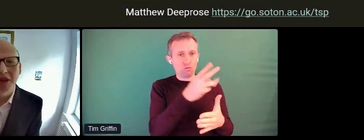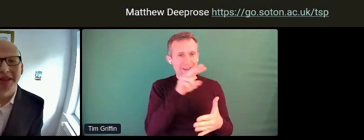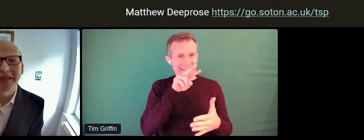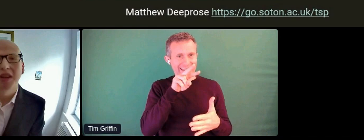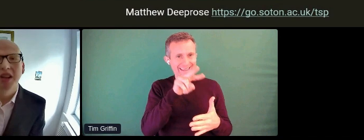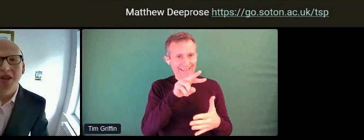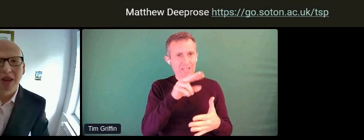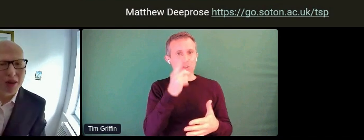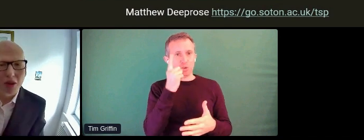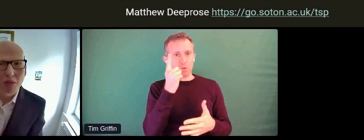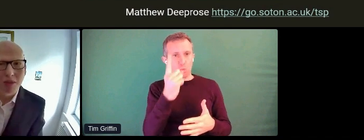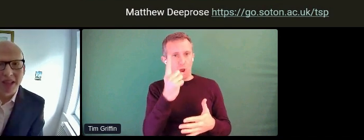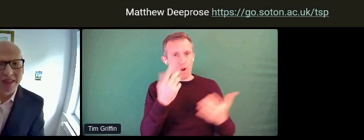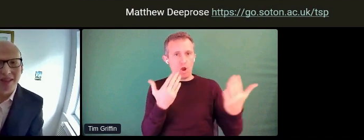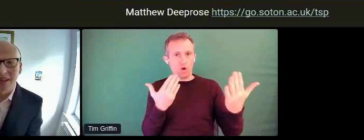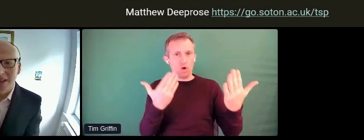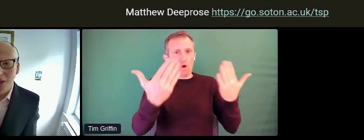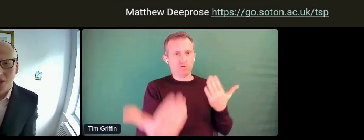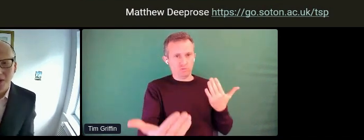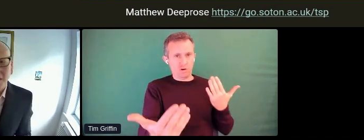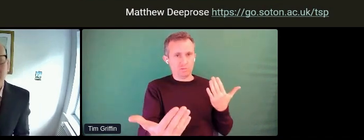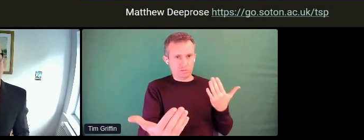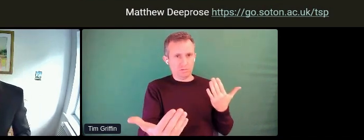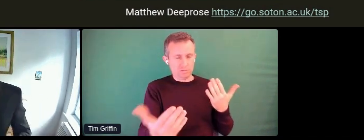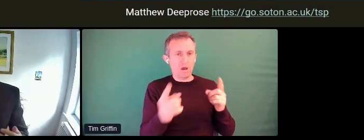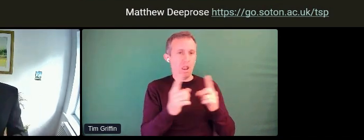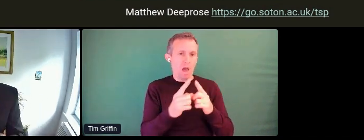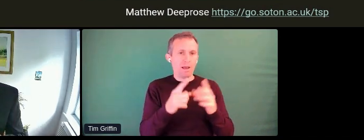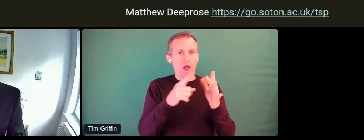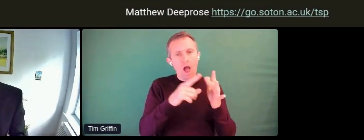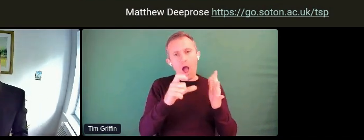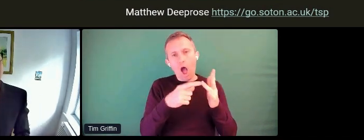level of contrast for graphical objects like icons.